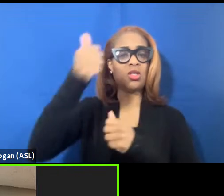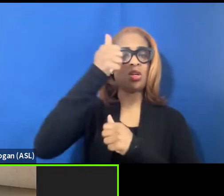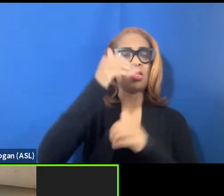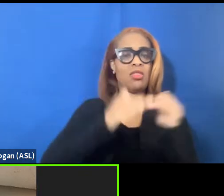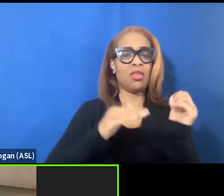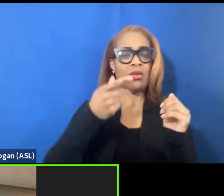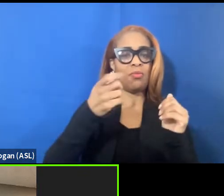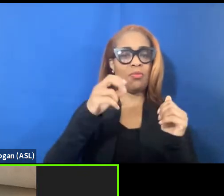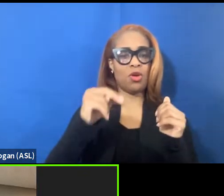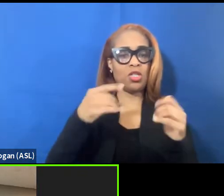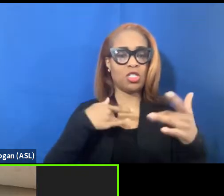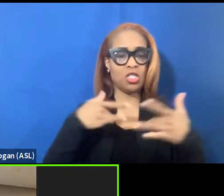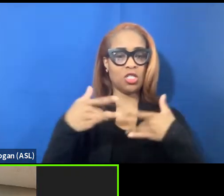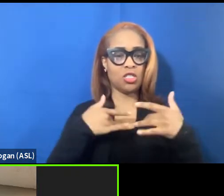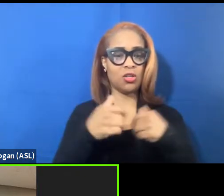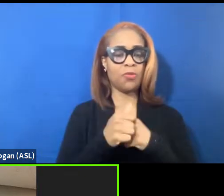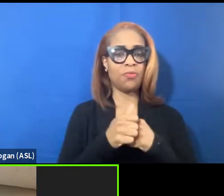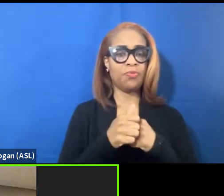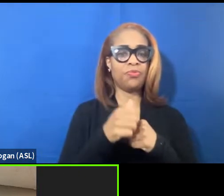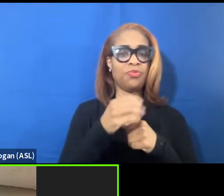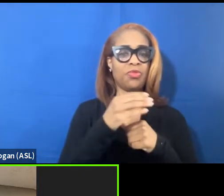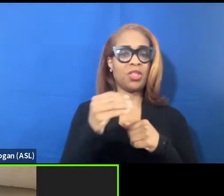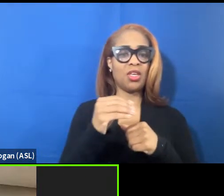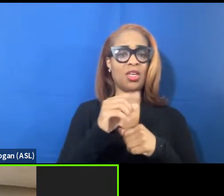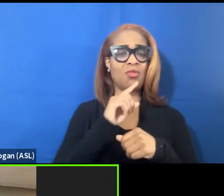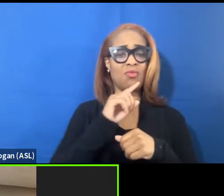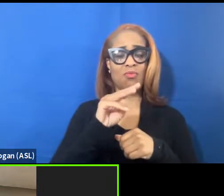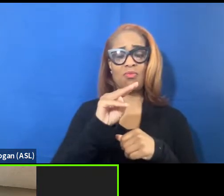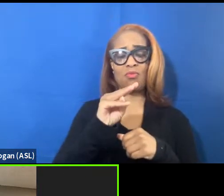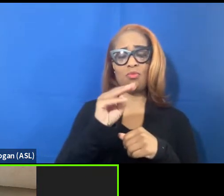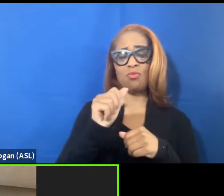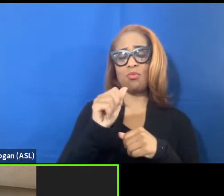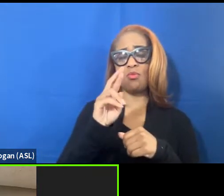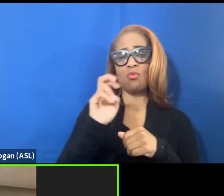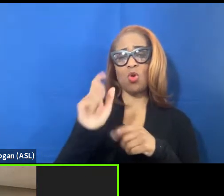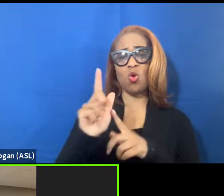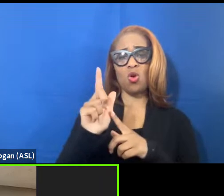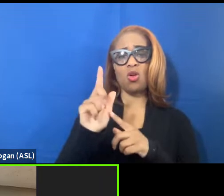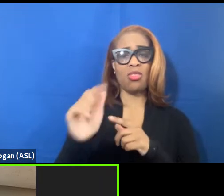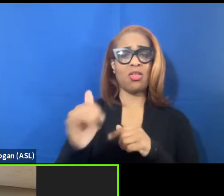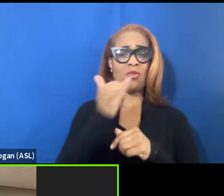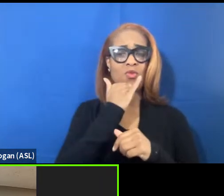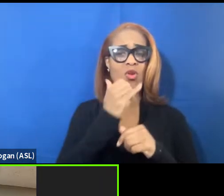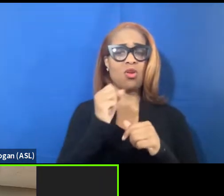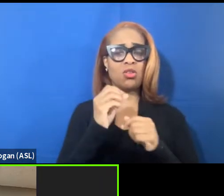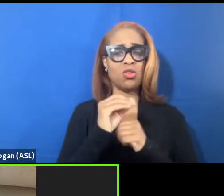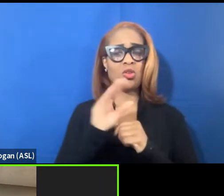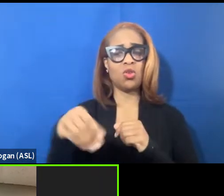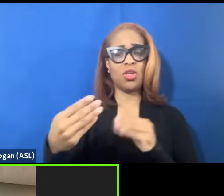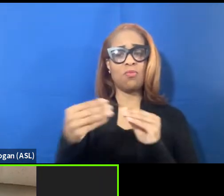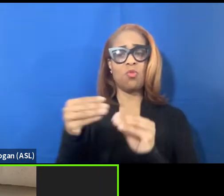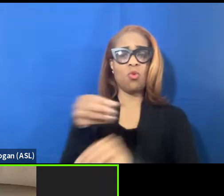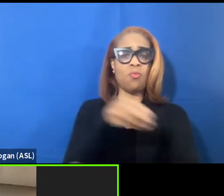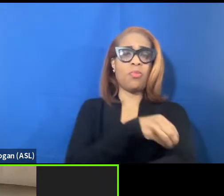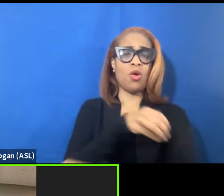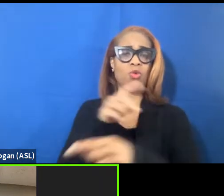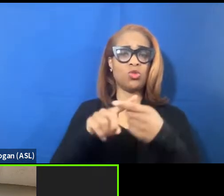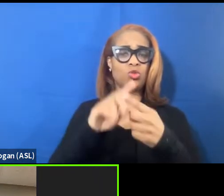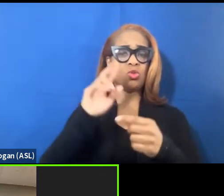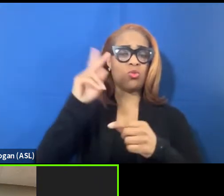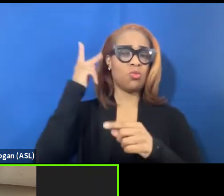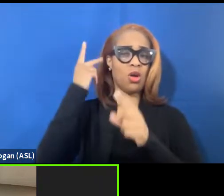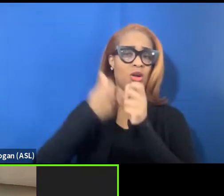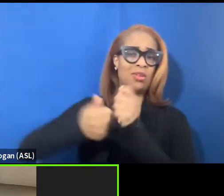concerns uh and morally it's just wrong you're disenfranchising people and giving more power to party bosses